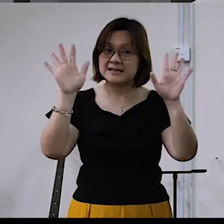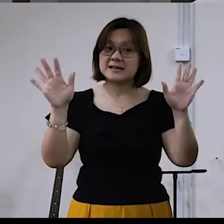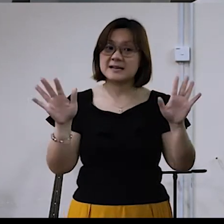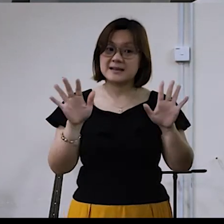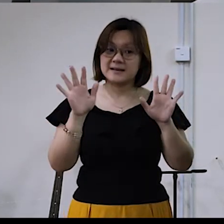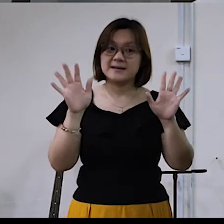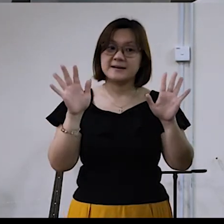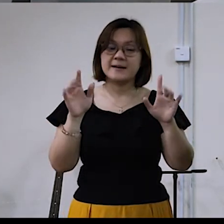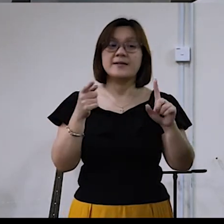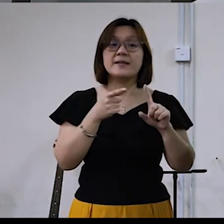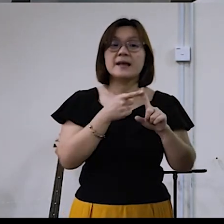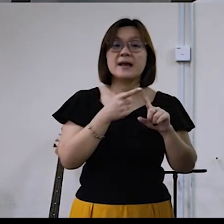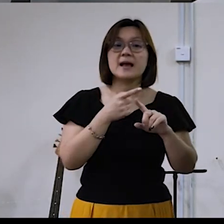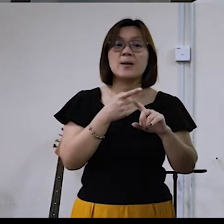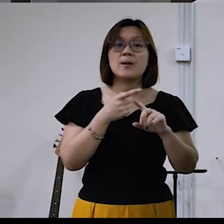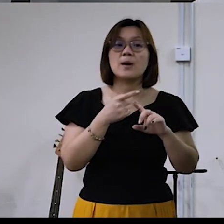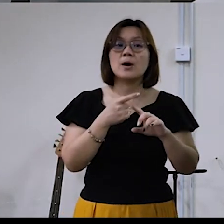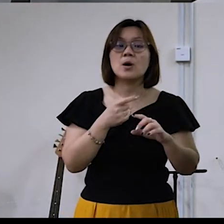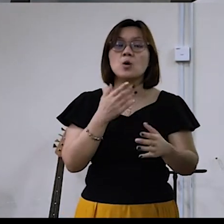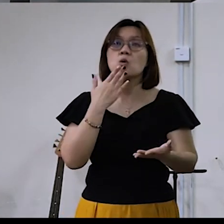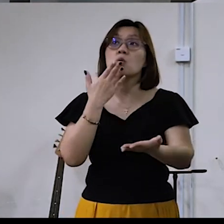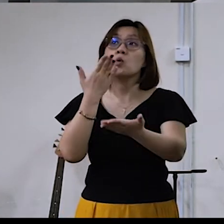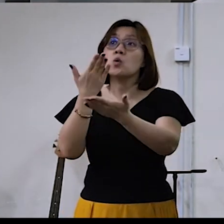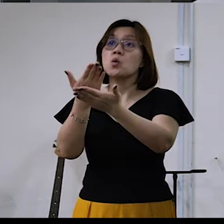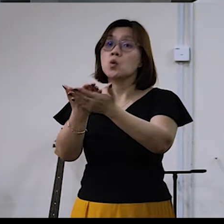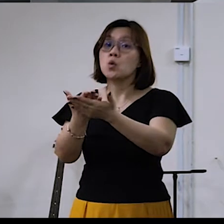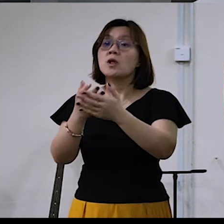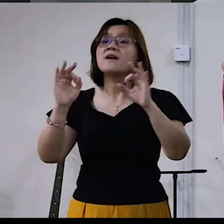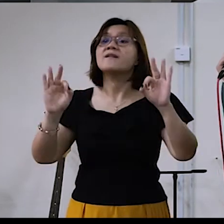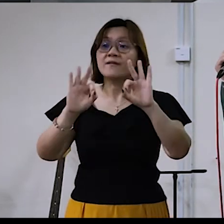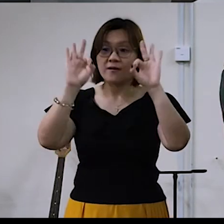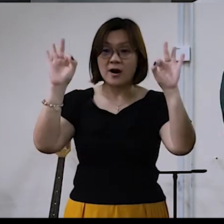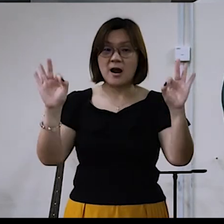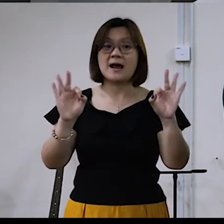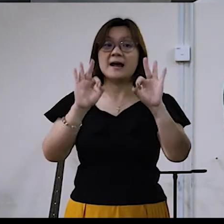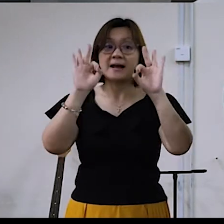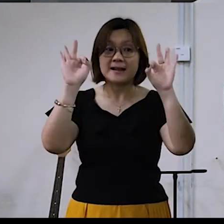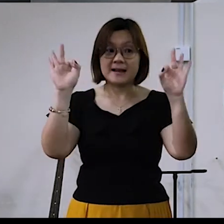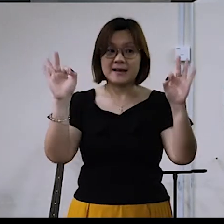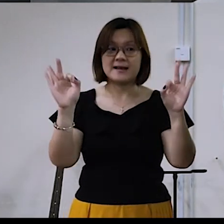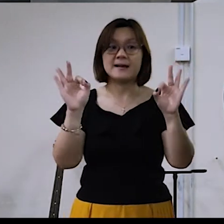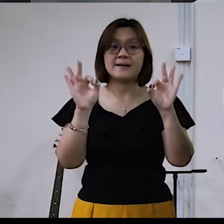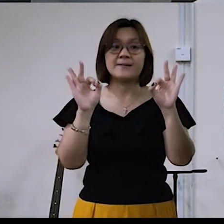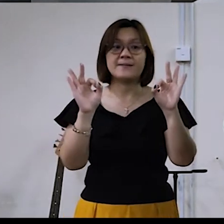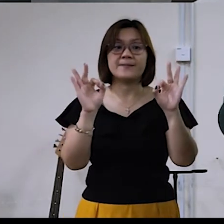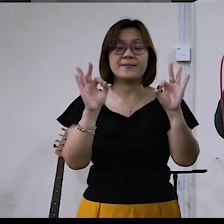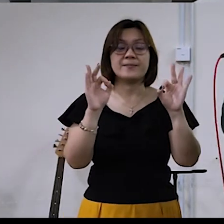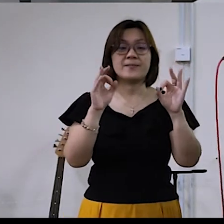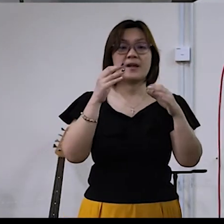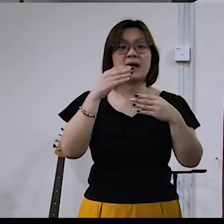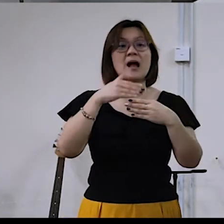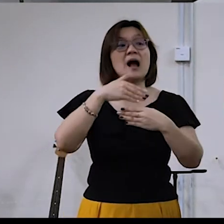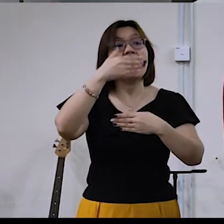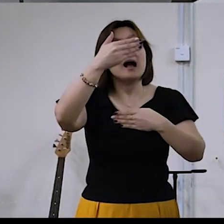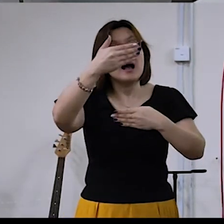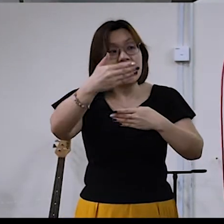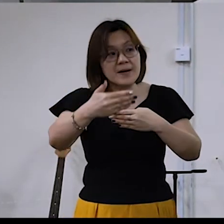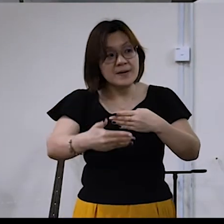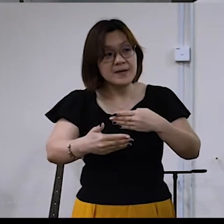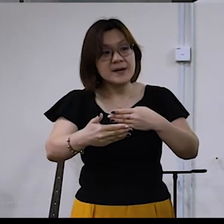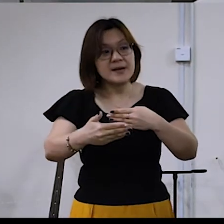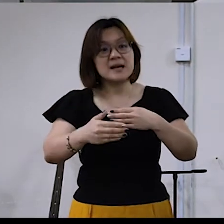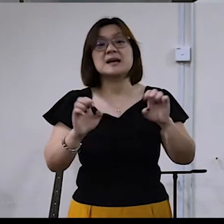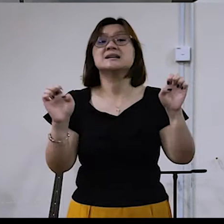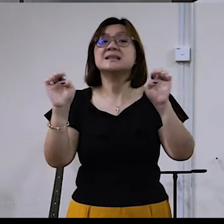ends with the Saturday, on that Saturday before Easter. Are you listening? Yes. Then Easter, we are supposed to be